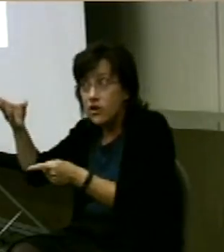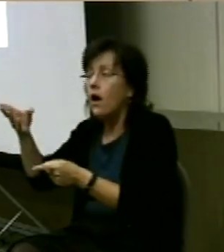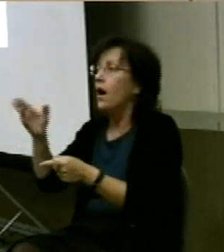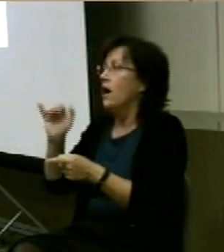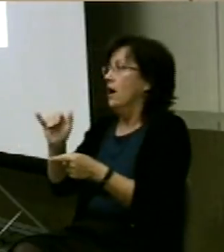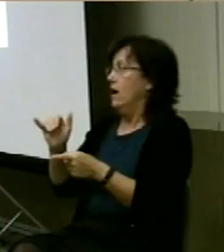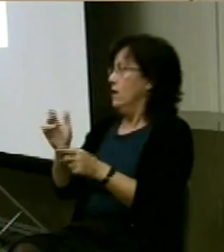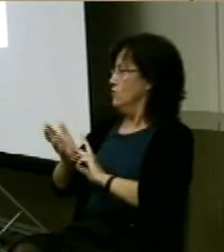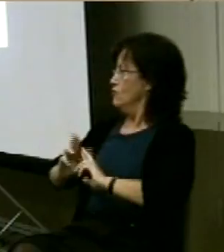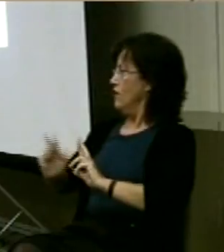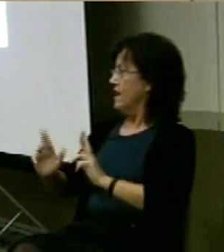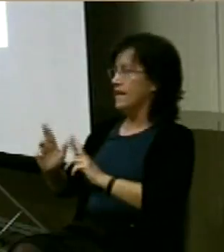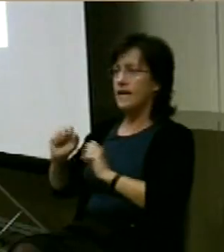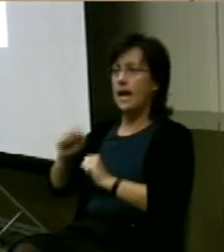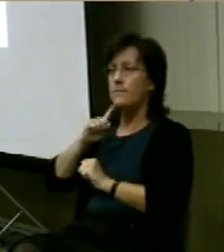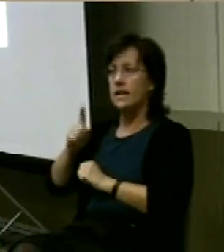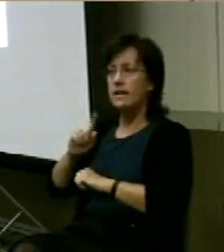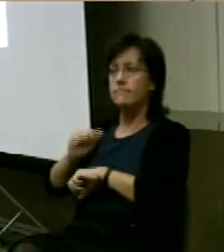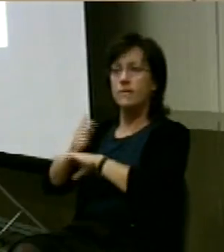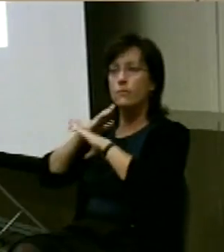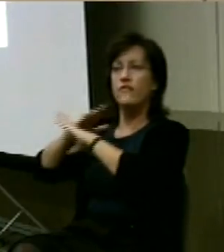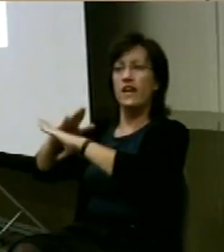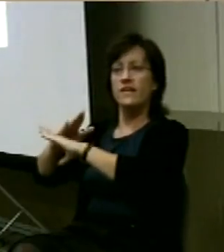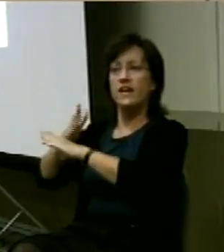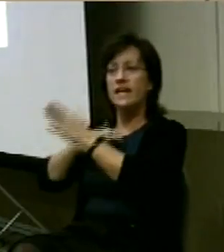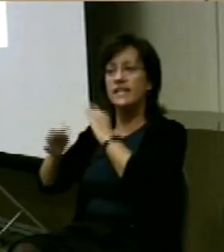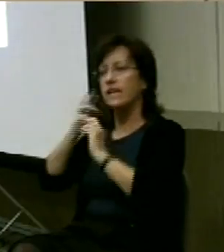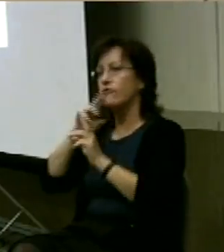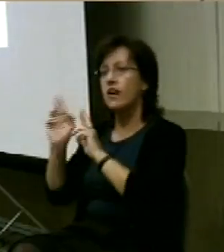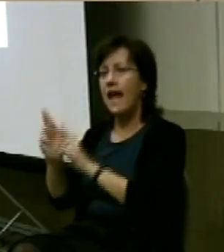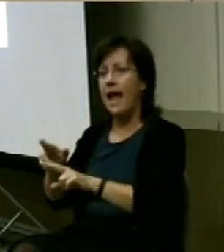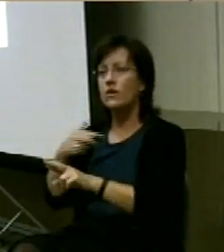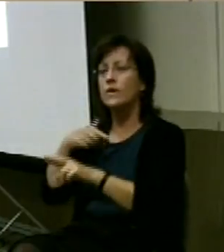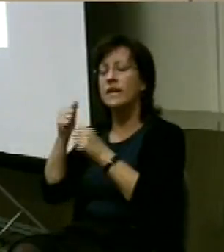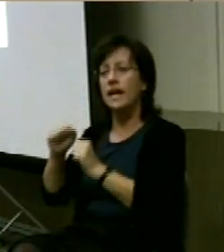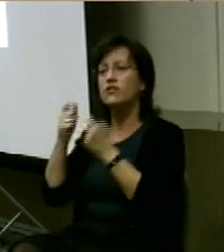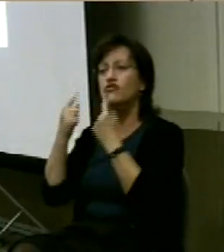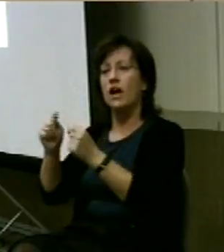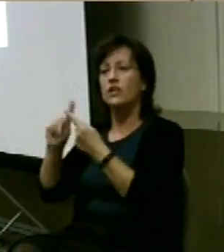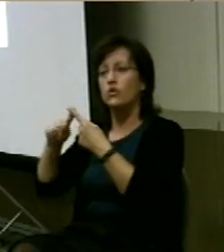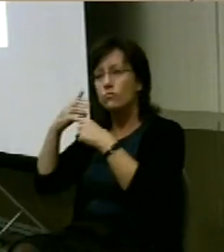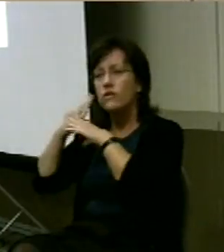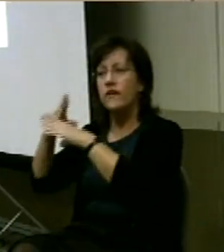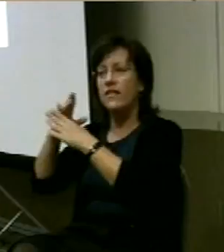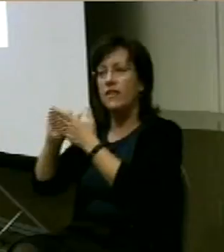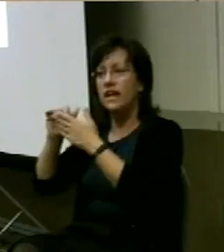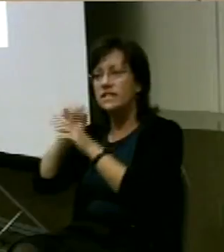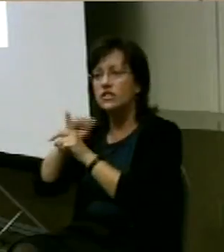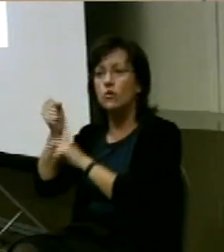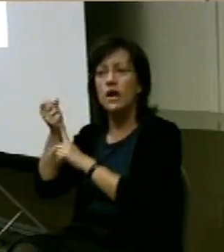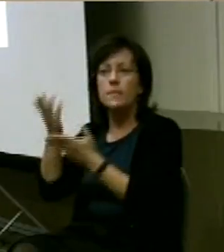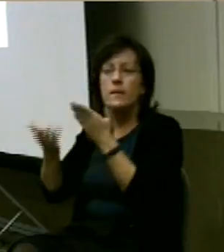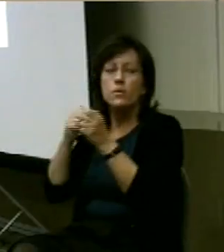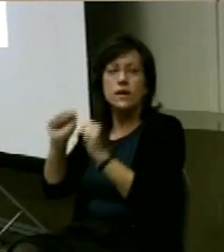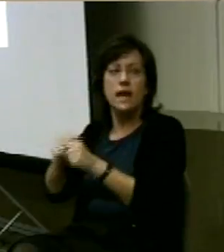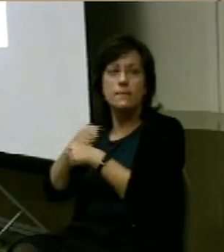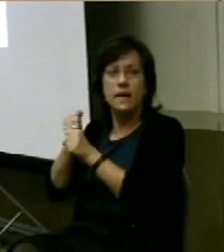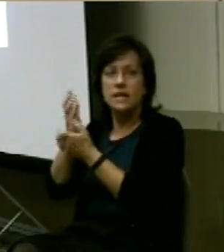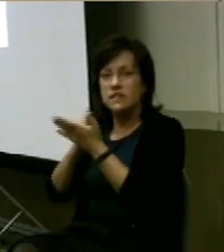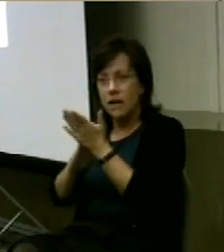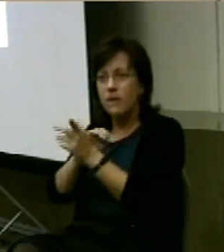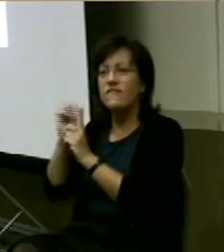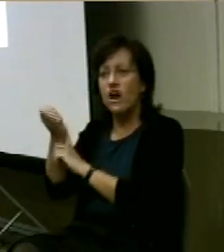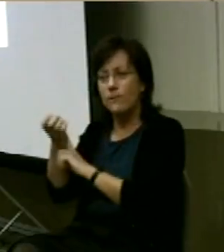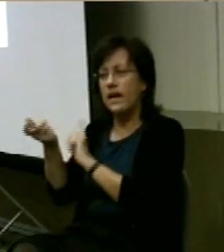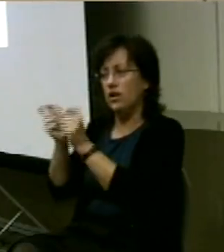us be able to be preventative instead of reactive. We can try to prevent that situation. Maybe we can make some environmental